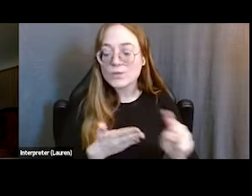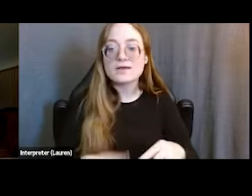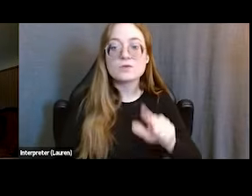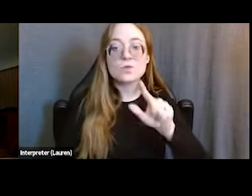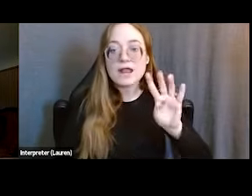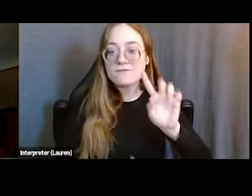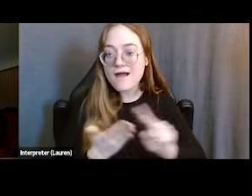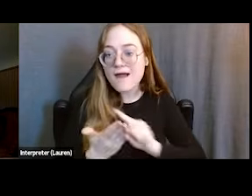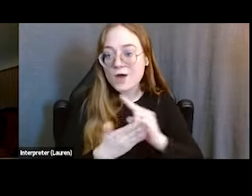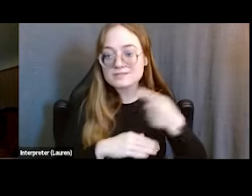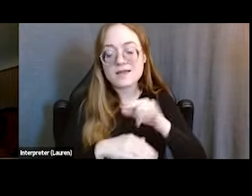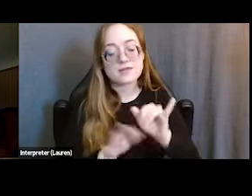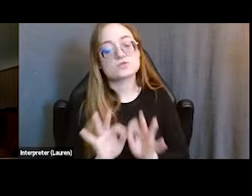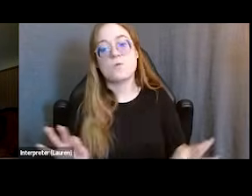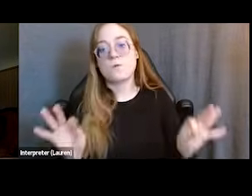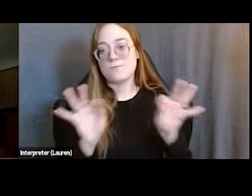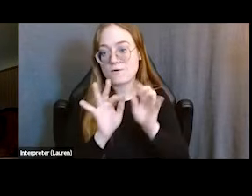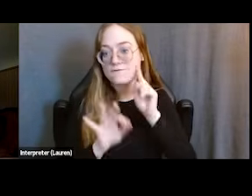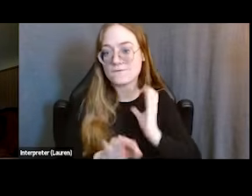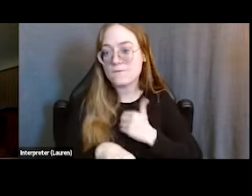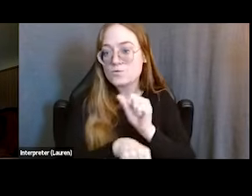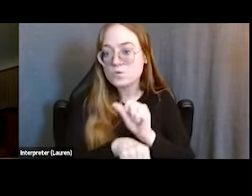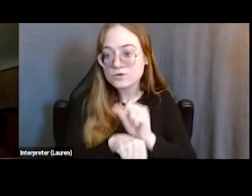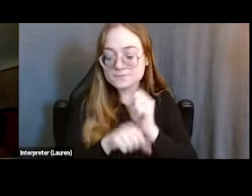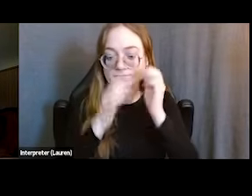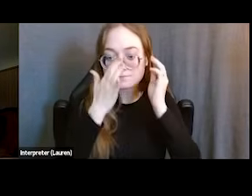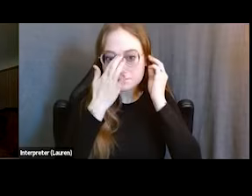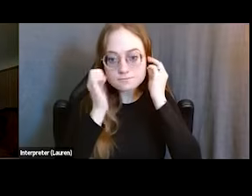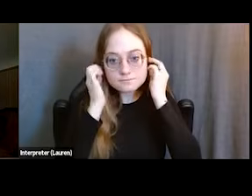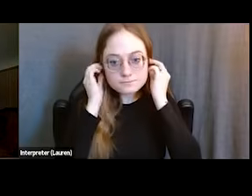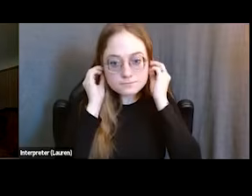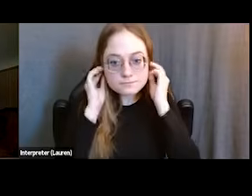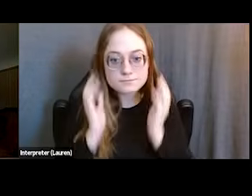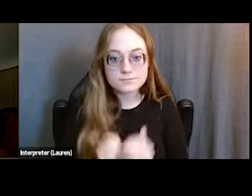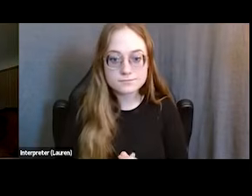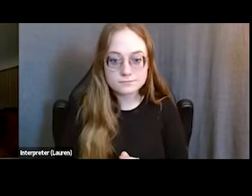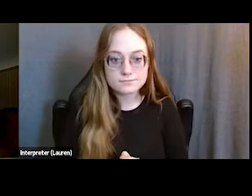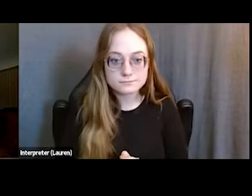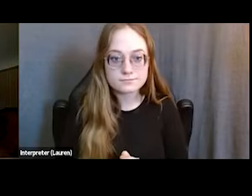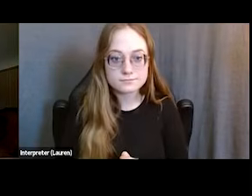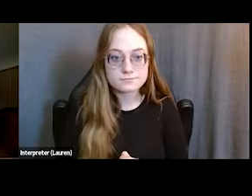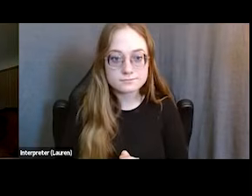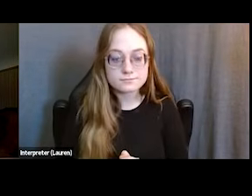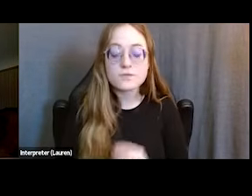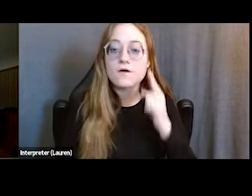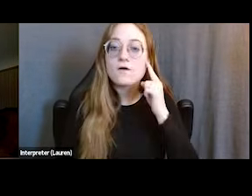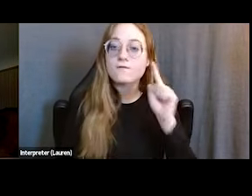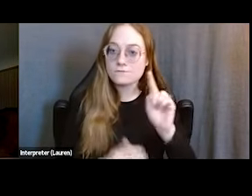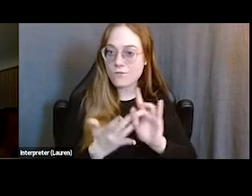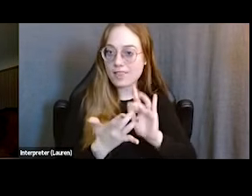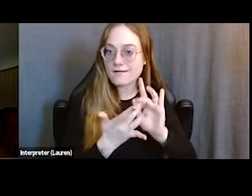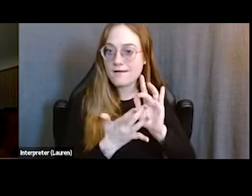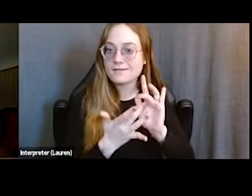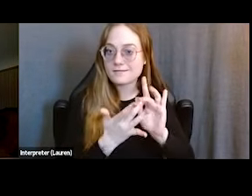component of the work of 988. What is different at that someone to contact level in mobile response and stabilization is